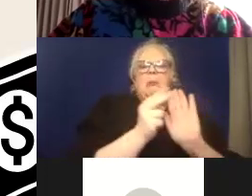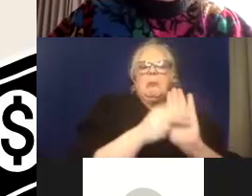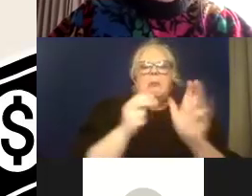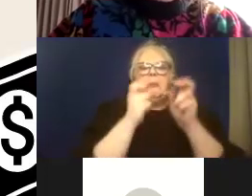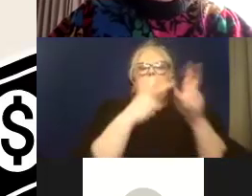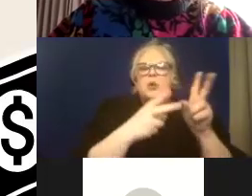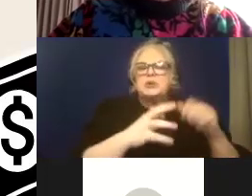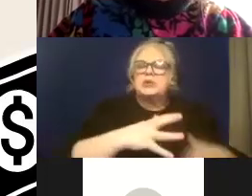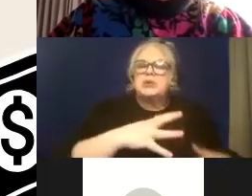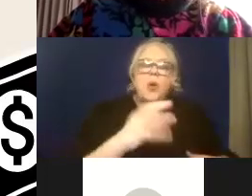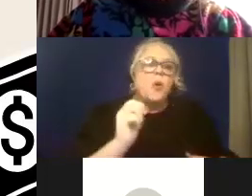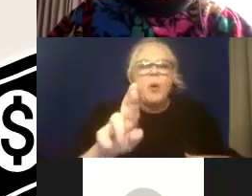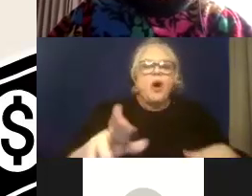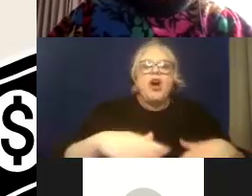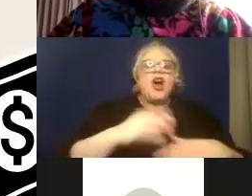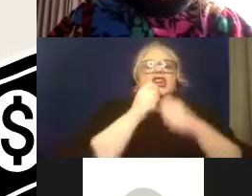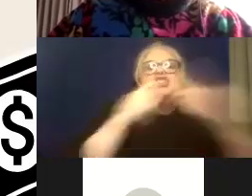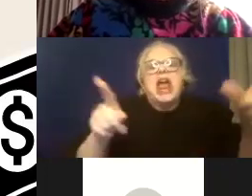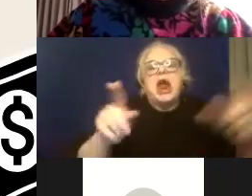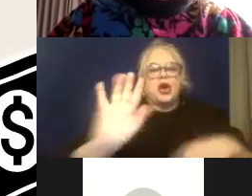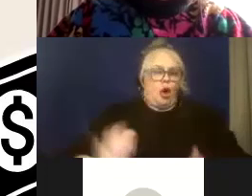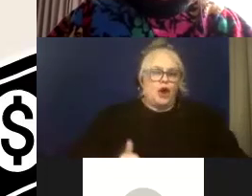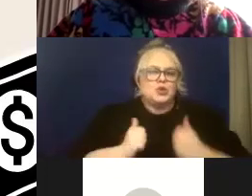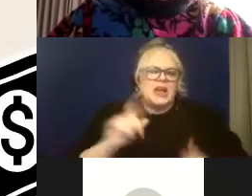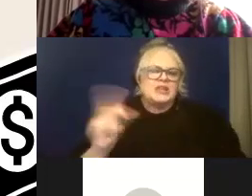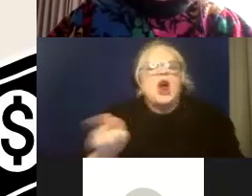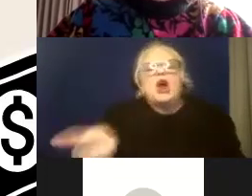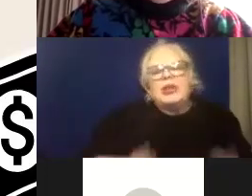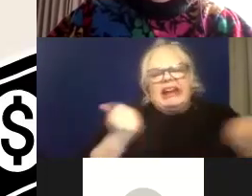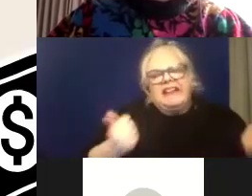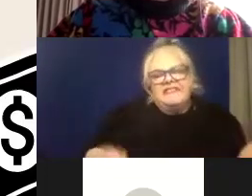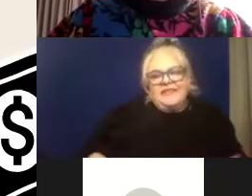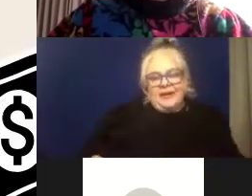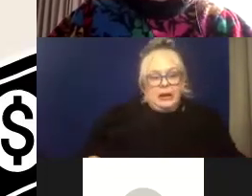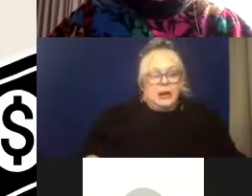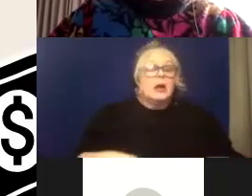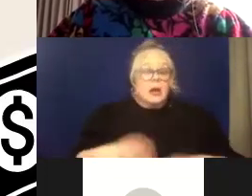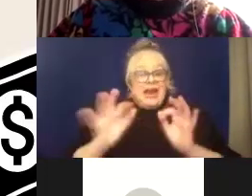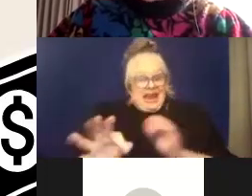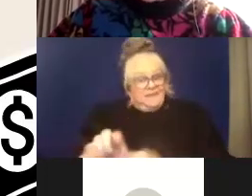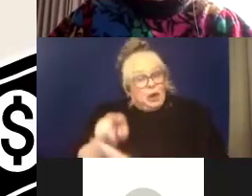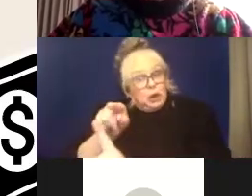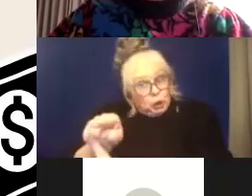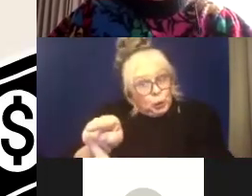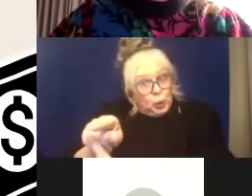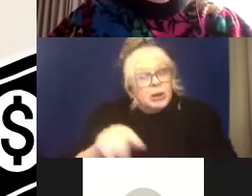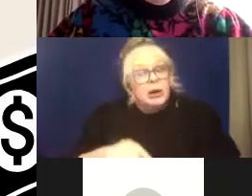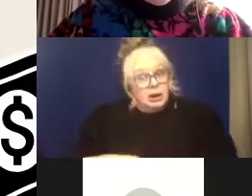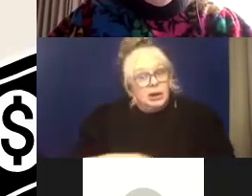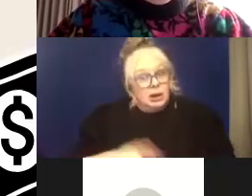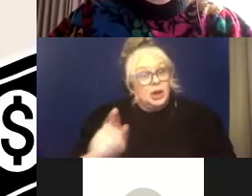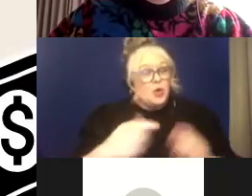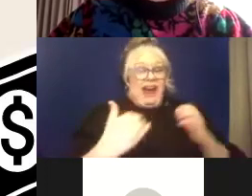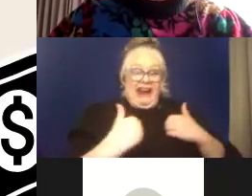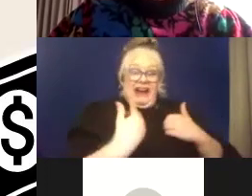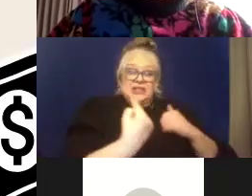their movements. If you're concerned about your physical safety, you should contact your local SASP or local law